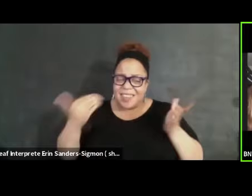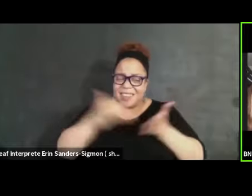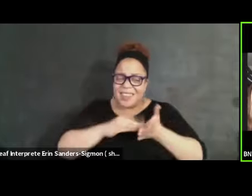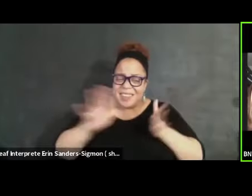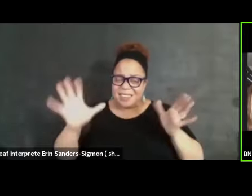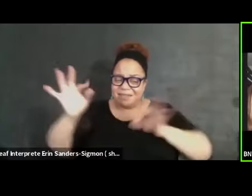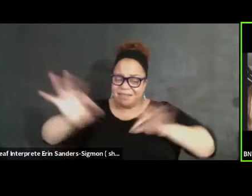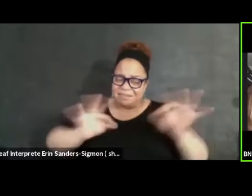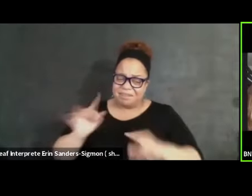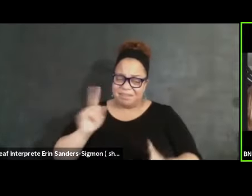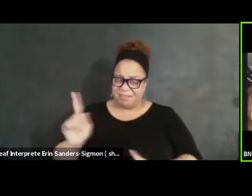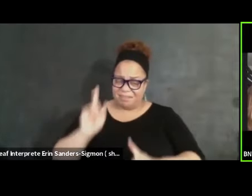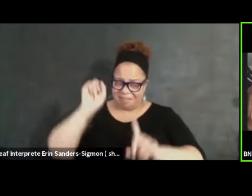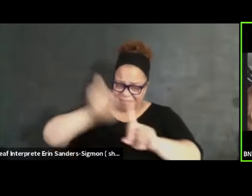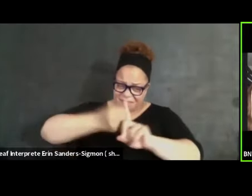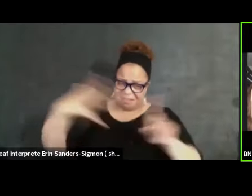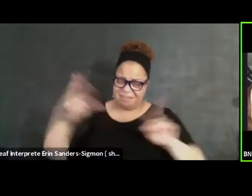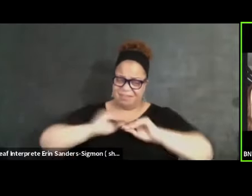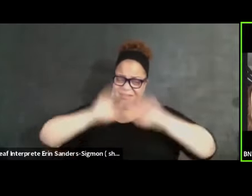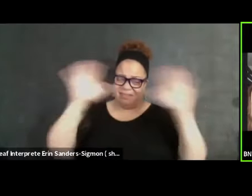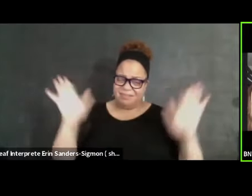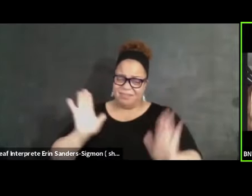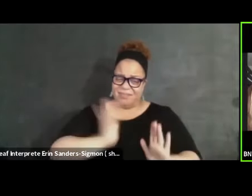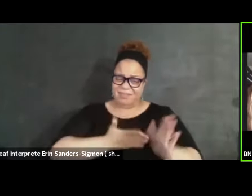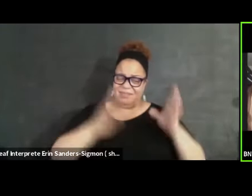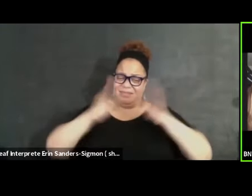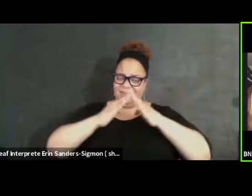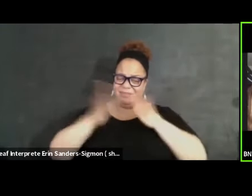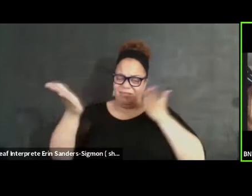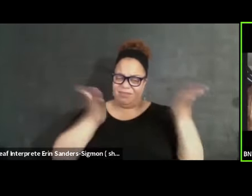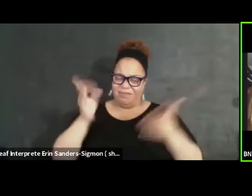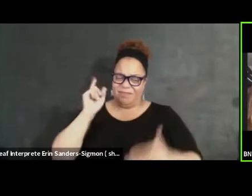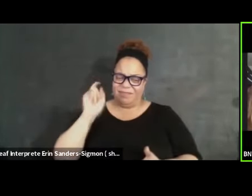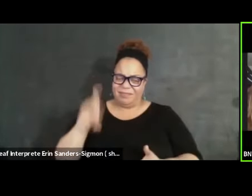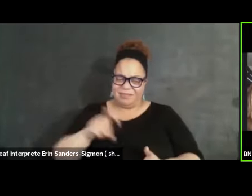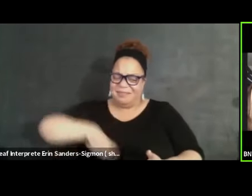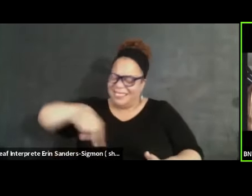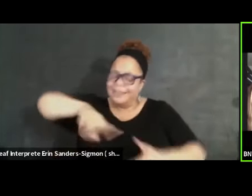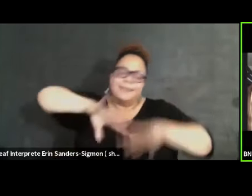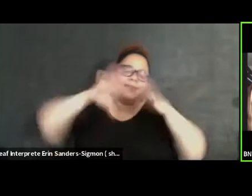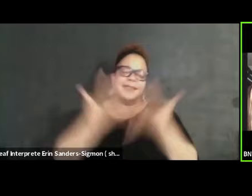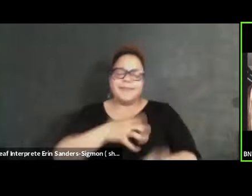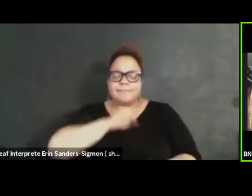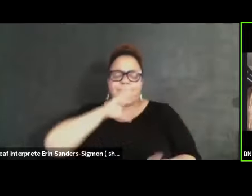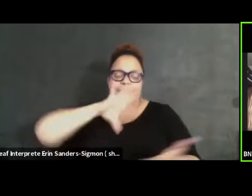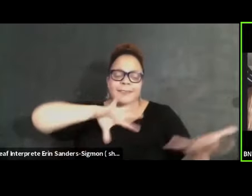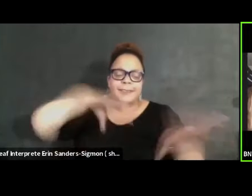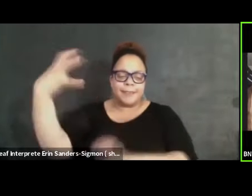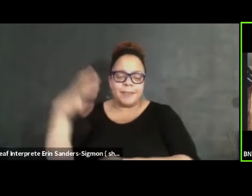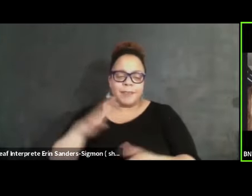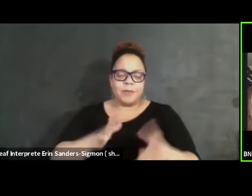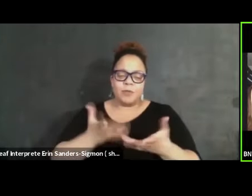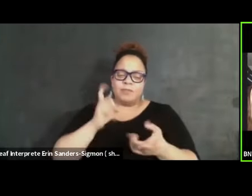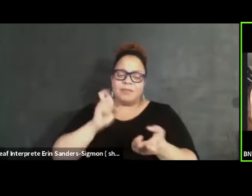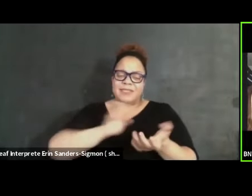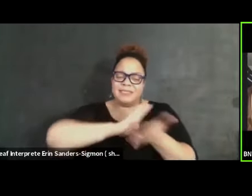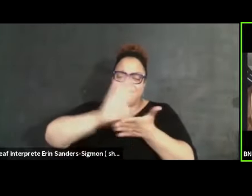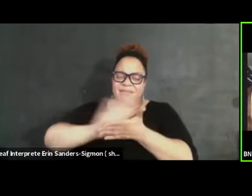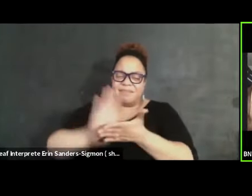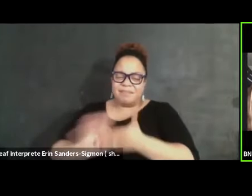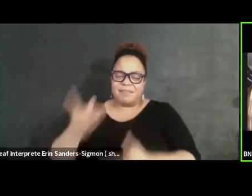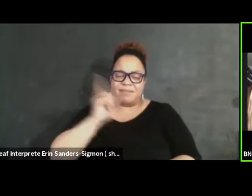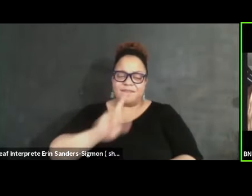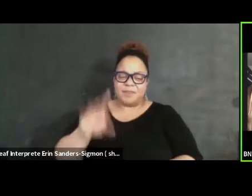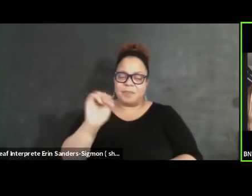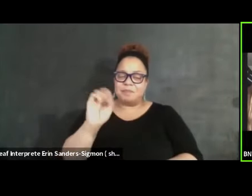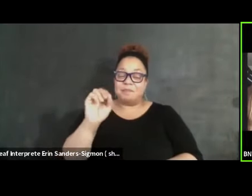civil servants are needed in this messy world, making need of those with bad moral hygiene. This means they deal with the people responsible